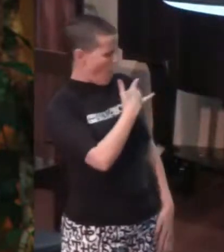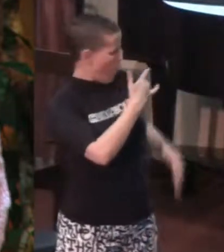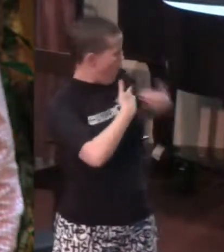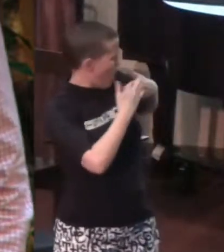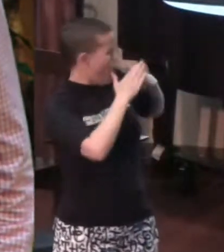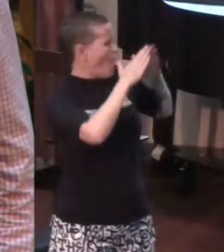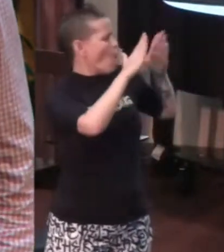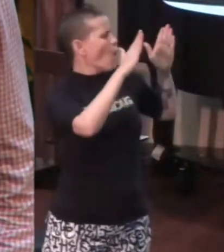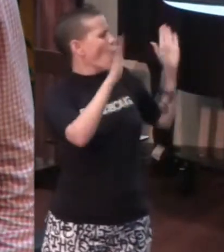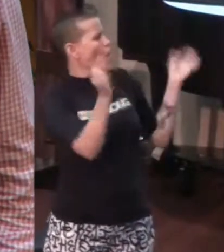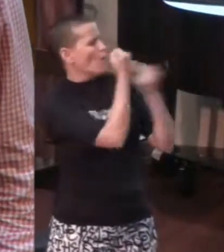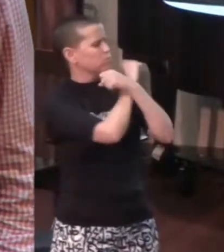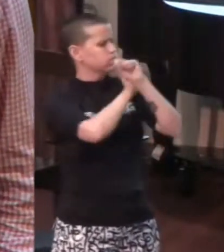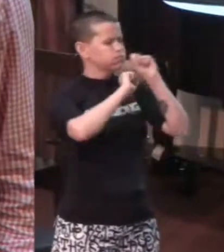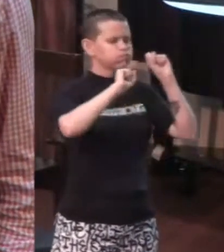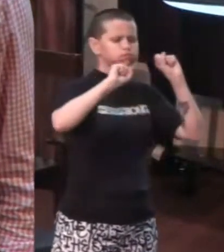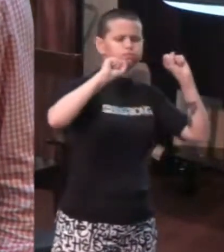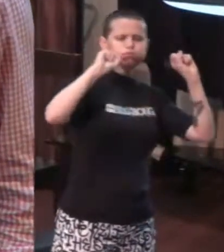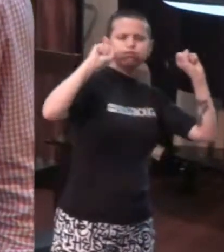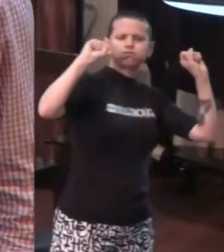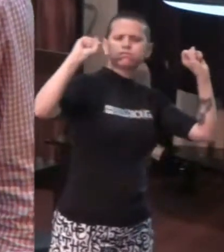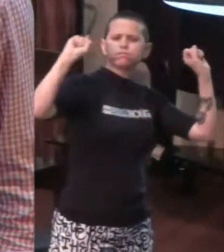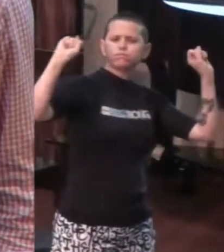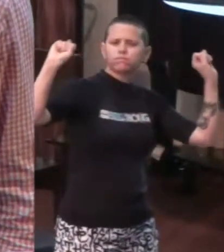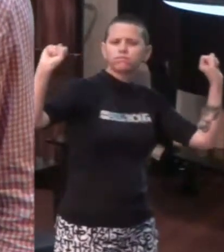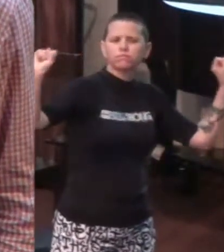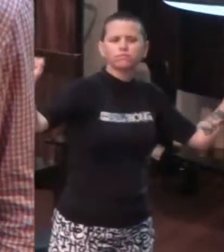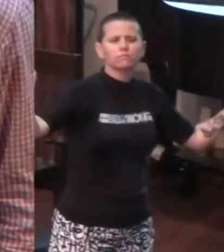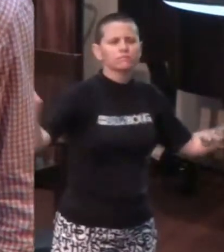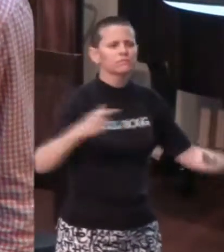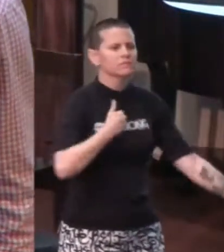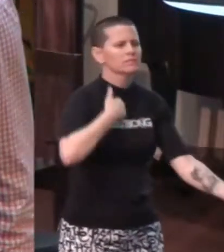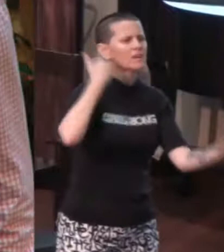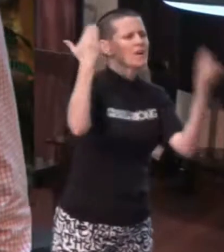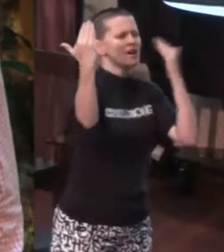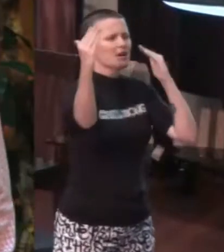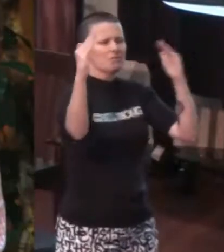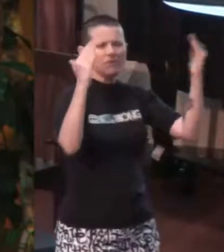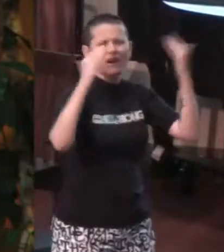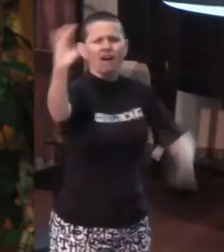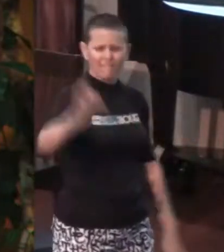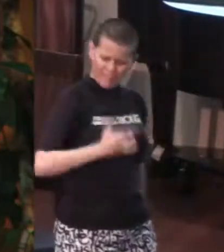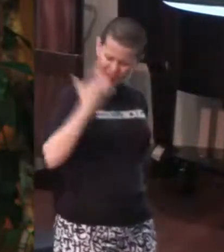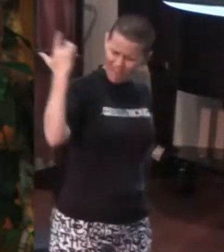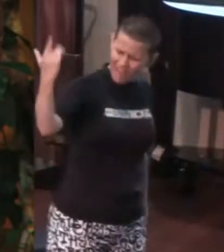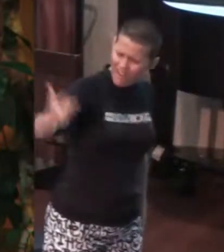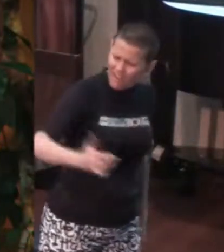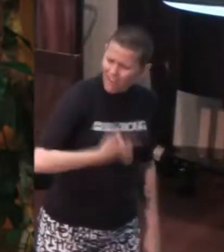Being free. Know that the Lord will make you free. Oh, yeah.